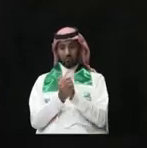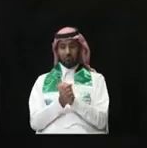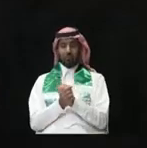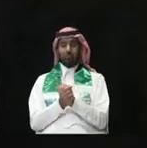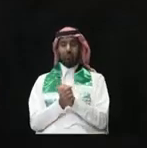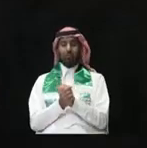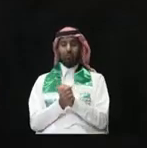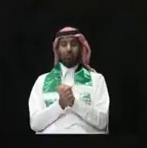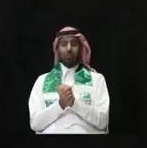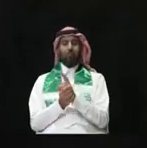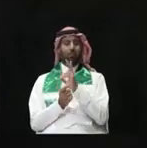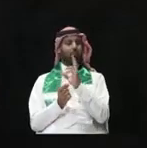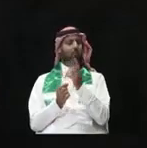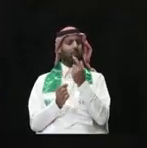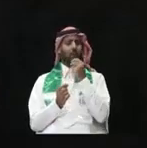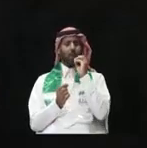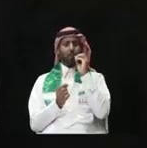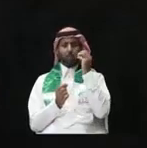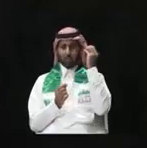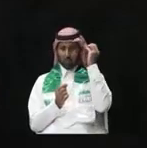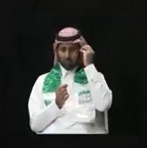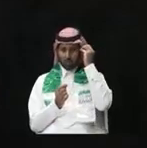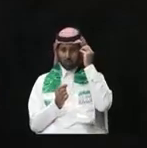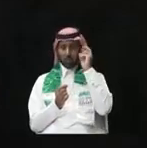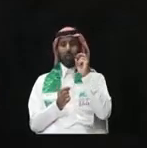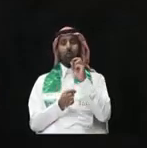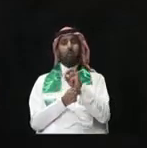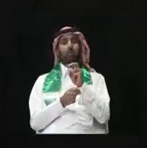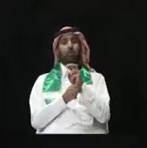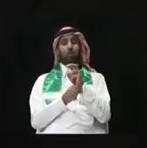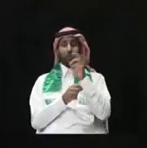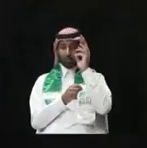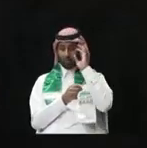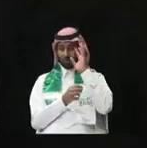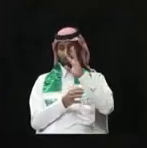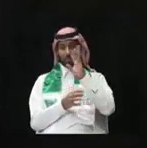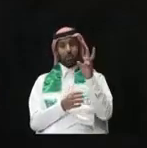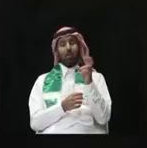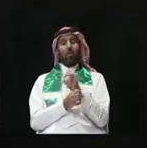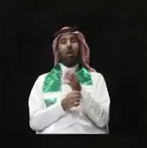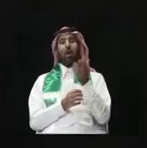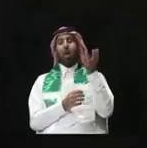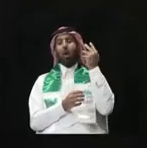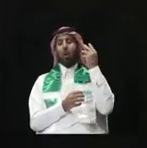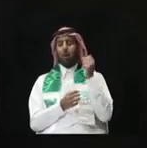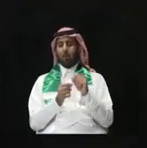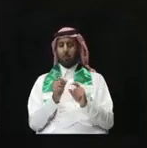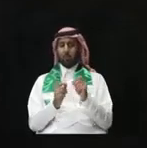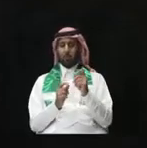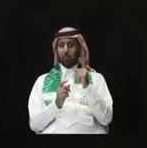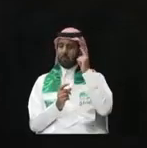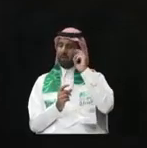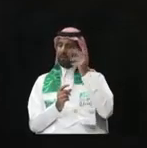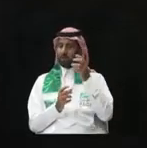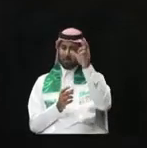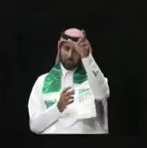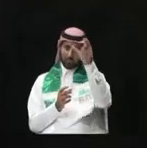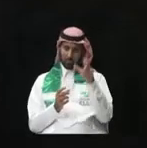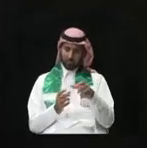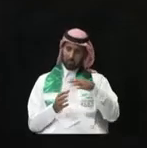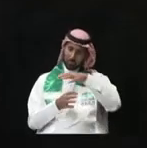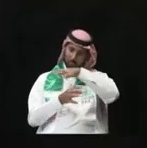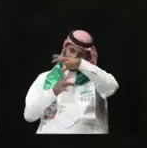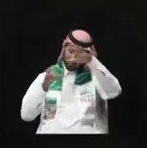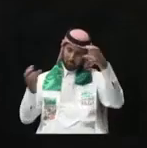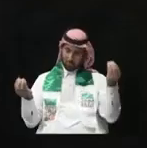communication. What about education? Education in the past, before online, we have physical presence. If you cannot